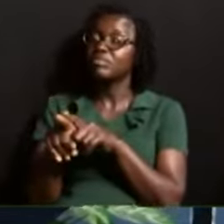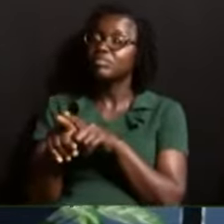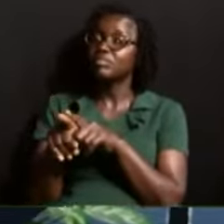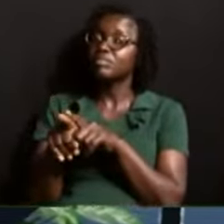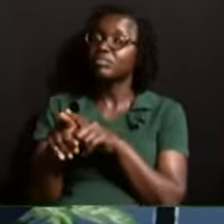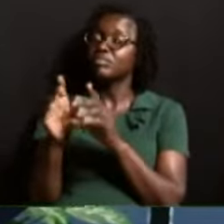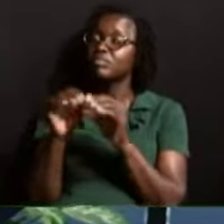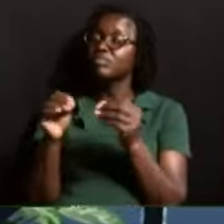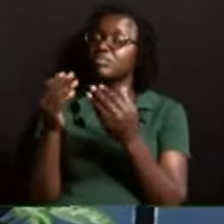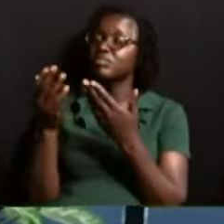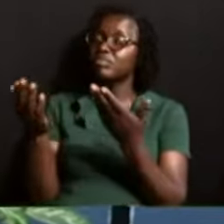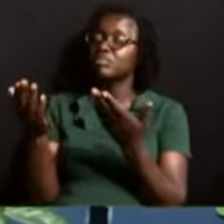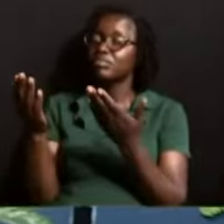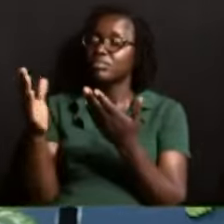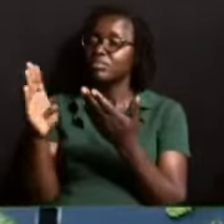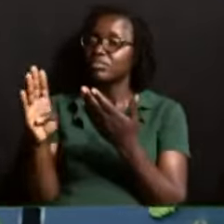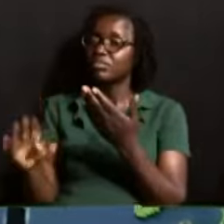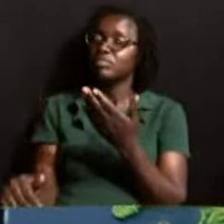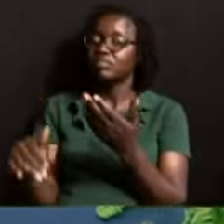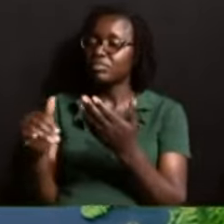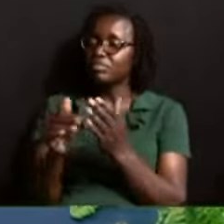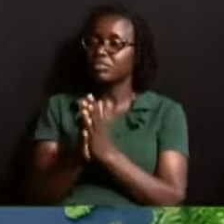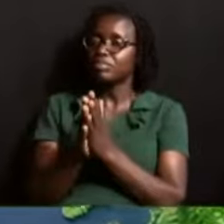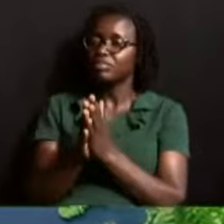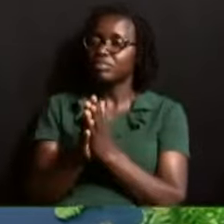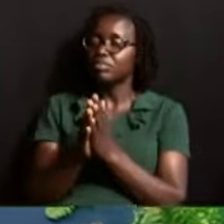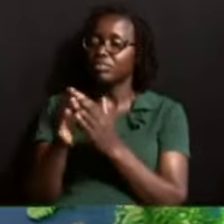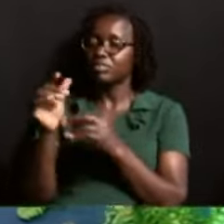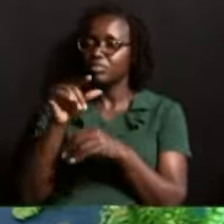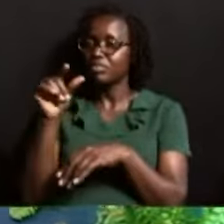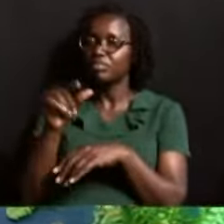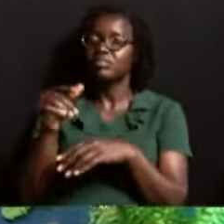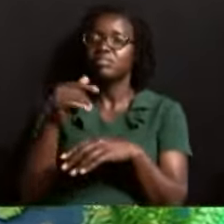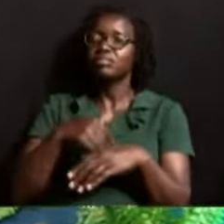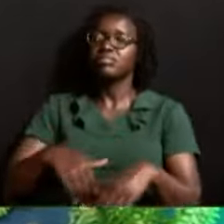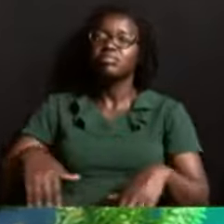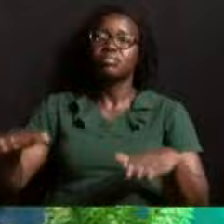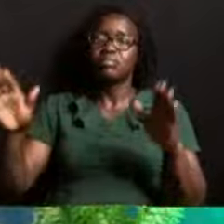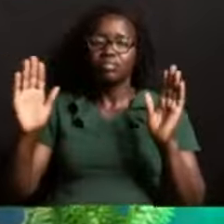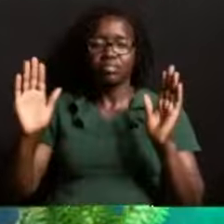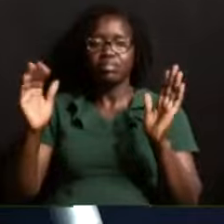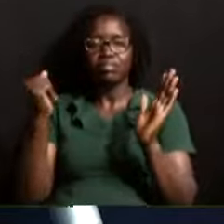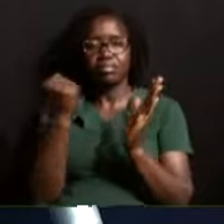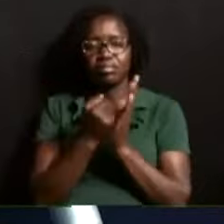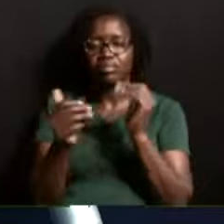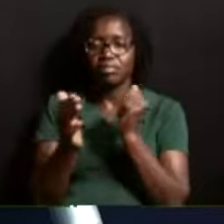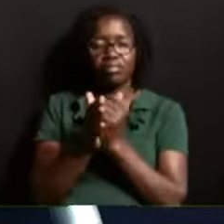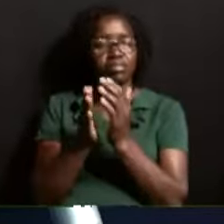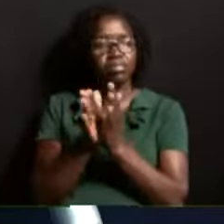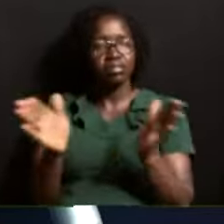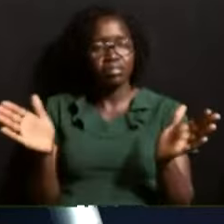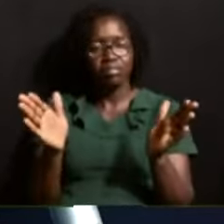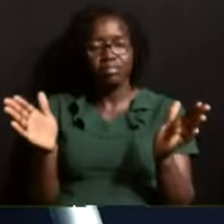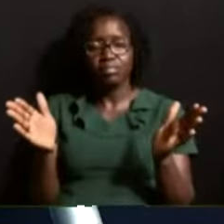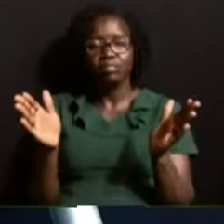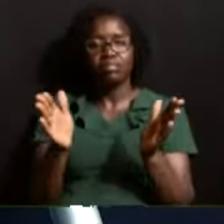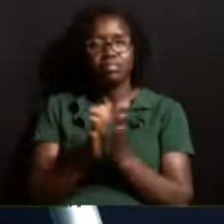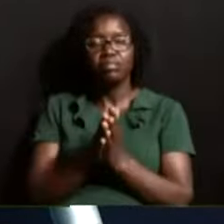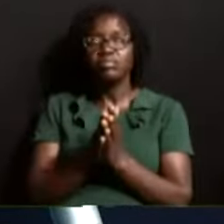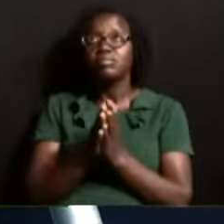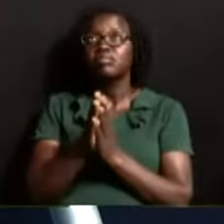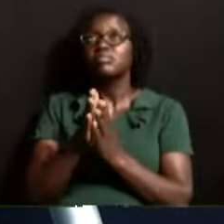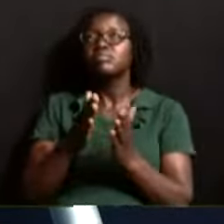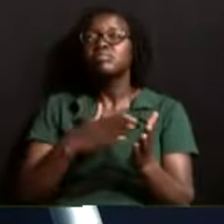there by the cross as he hung on the cross, he cries out to the Father,